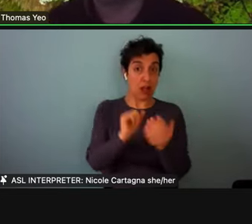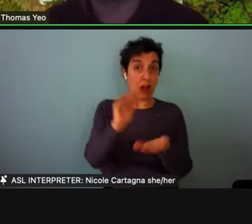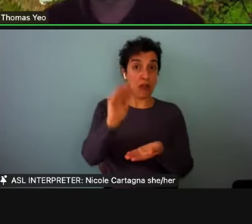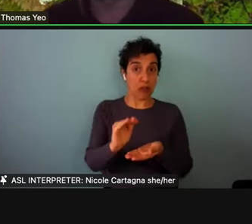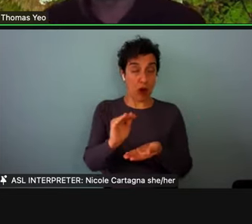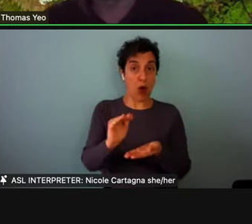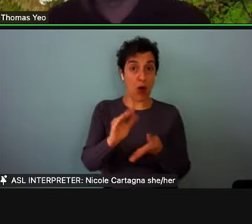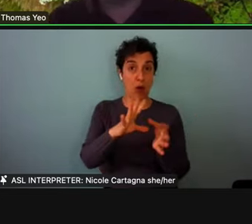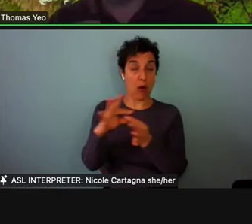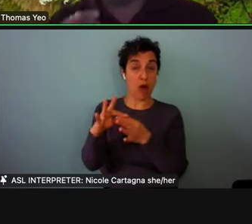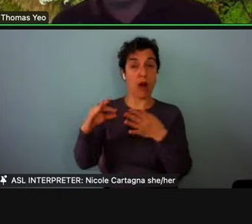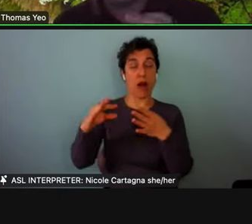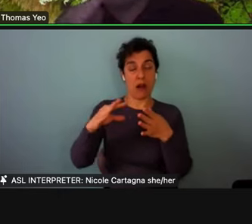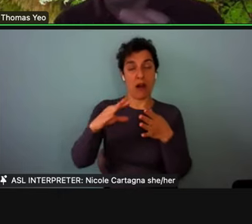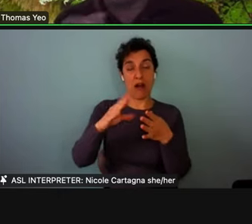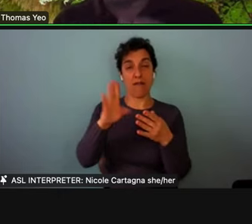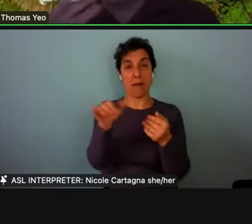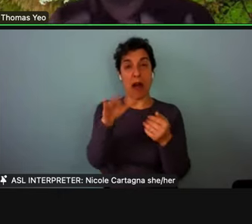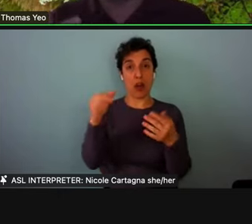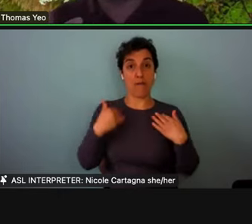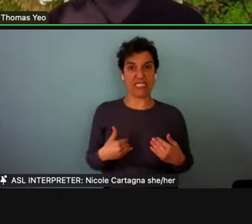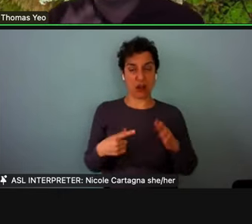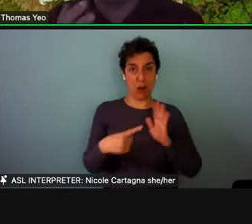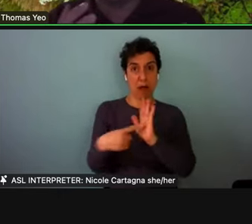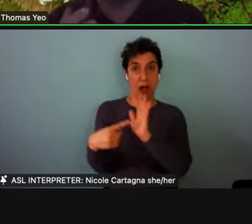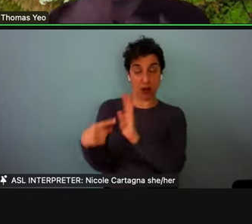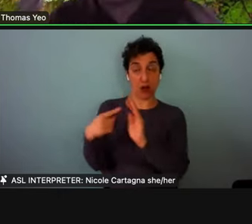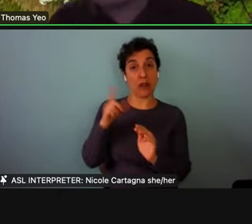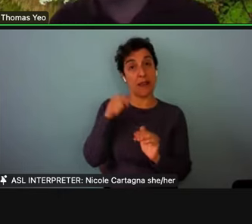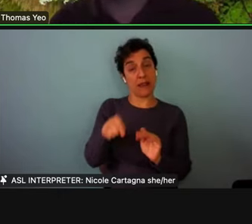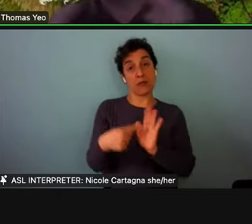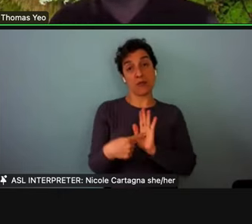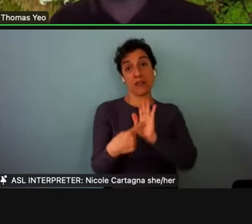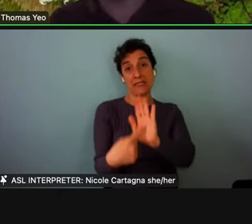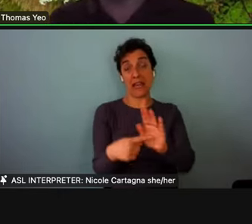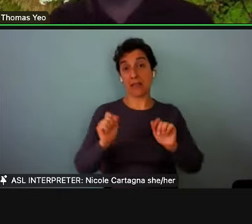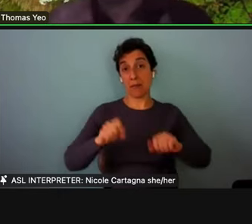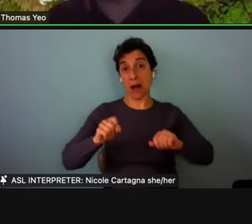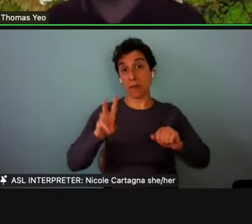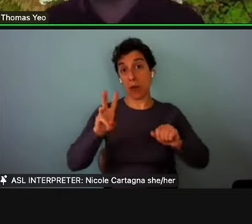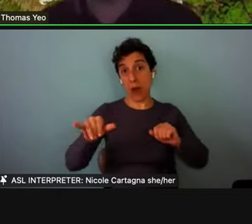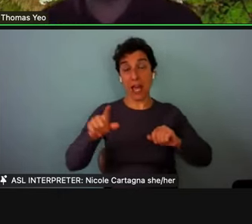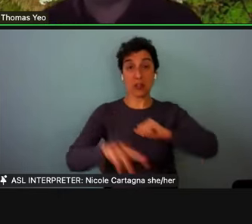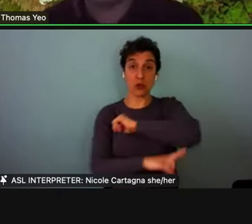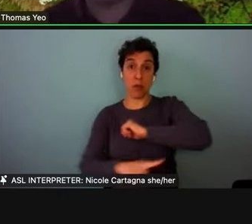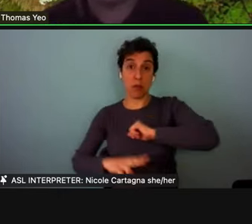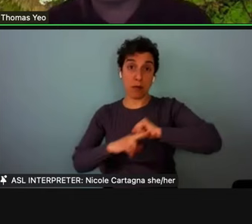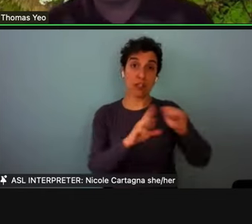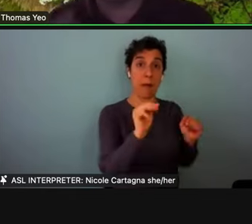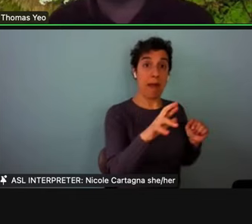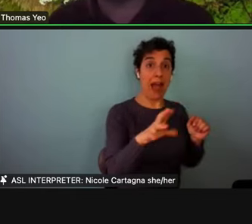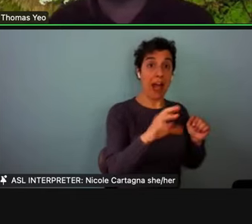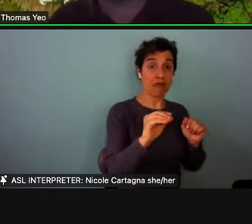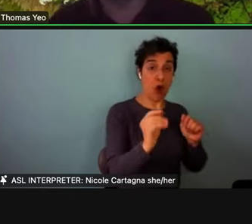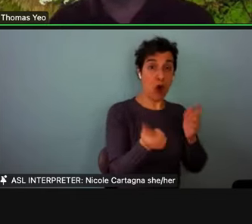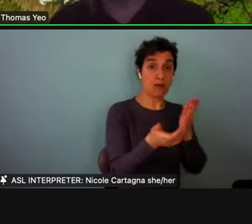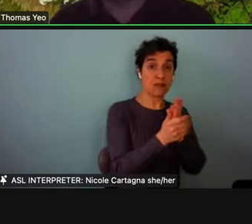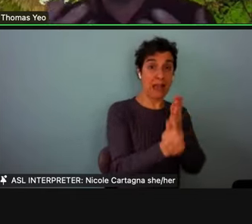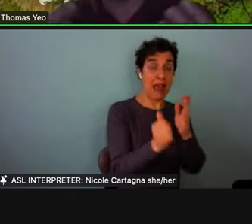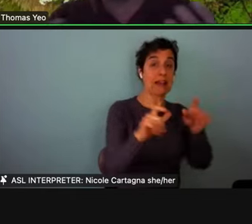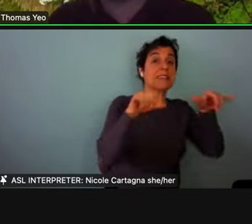biophysical models. This presents a possible way to bridge macro-scale brain organization as measured